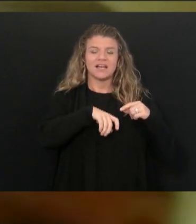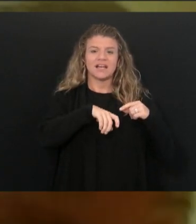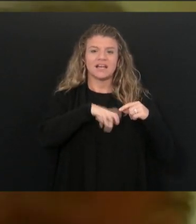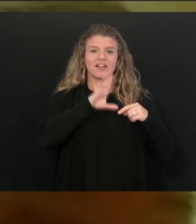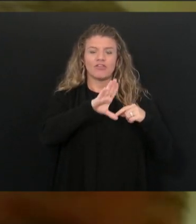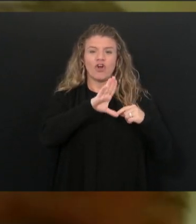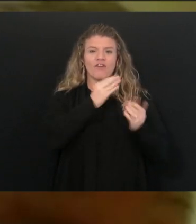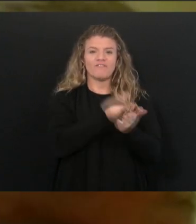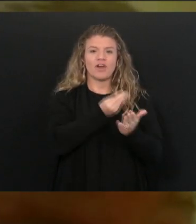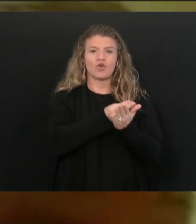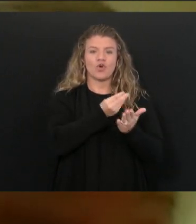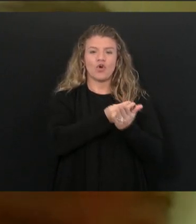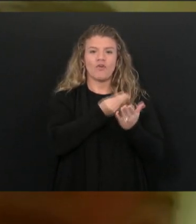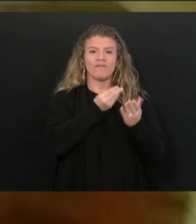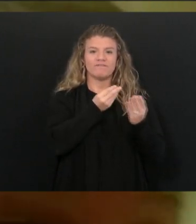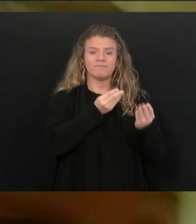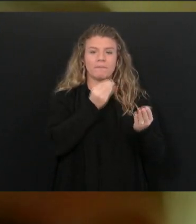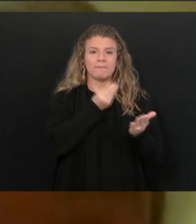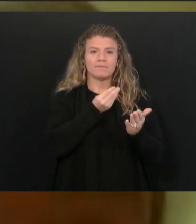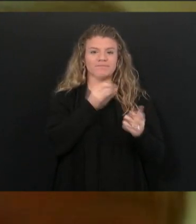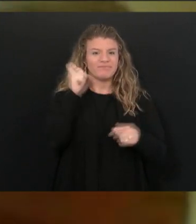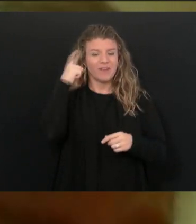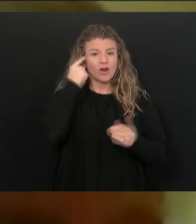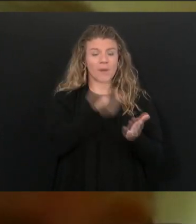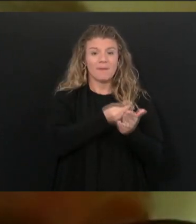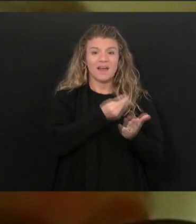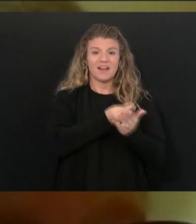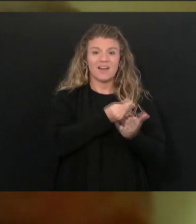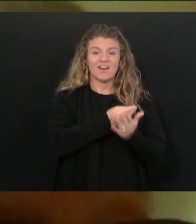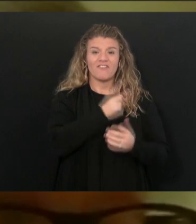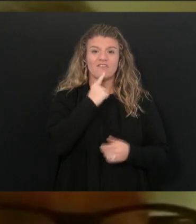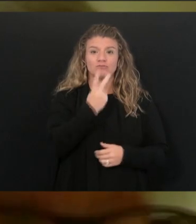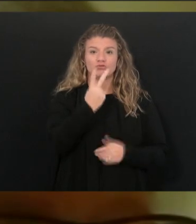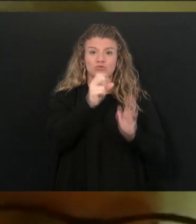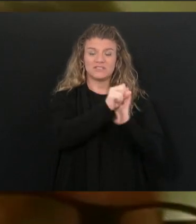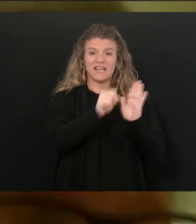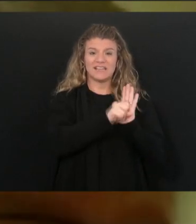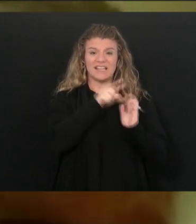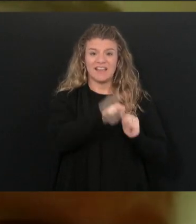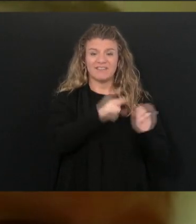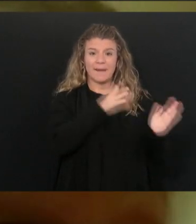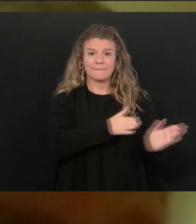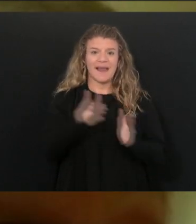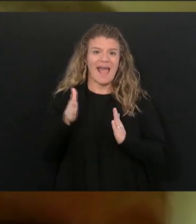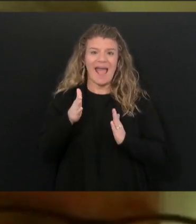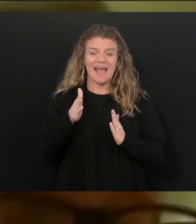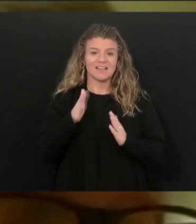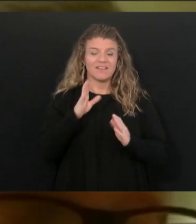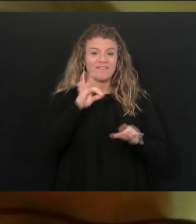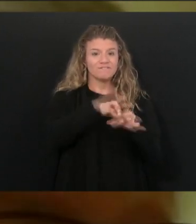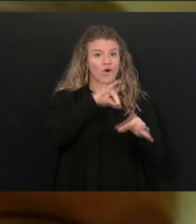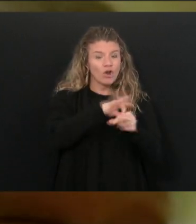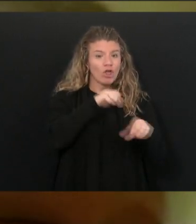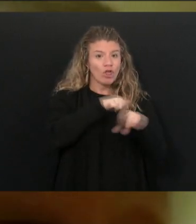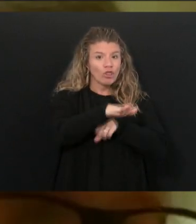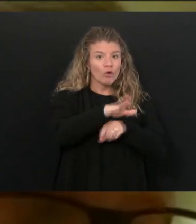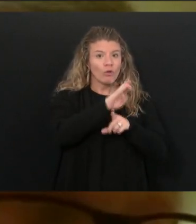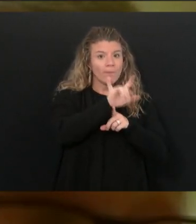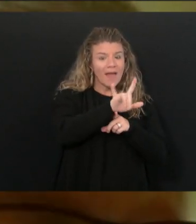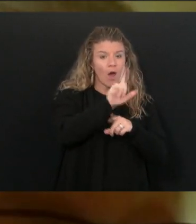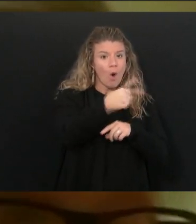they proceed with plans to expand absentee voting by mail. First off, do you believe this is a legitimate threat?